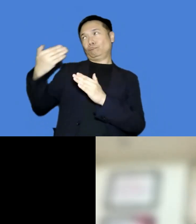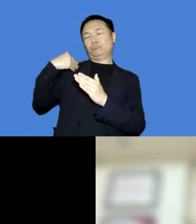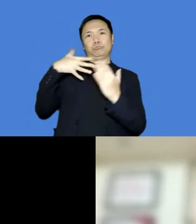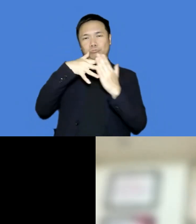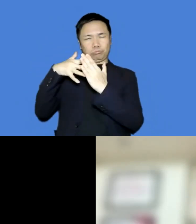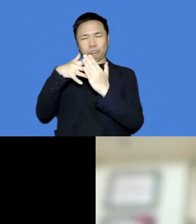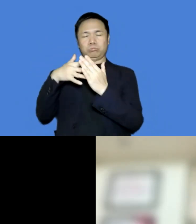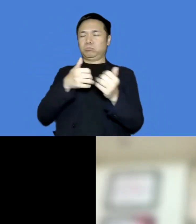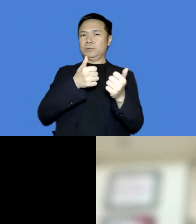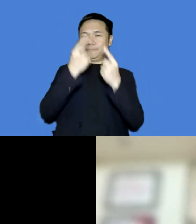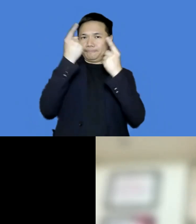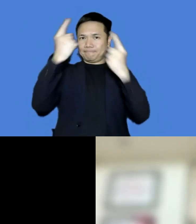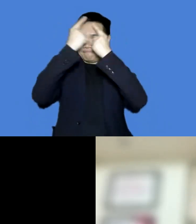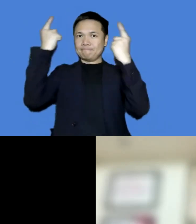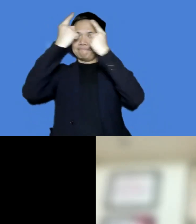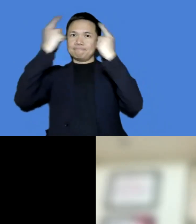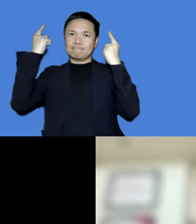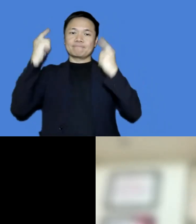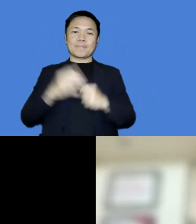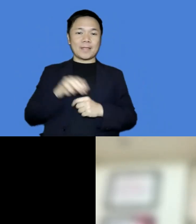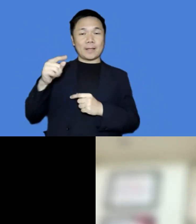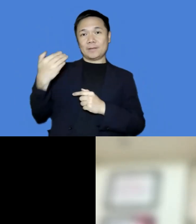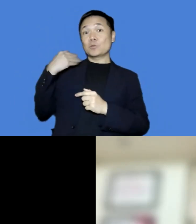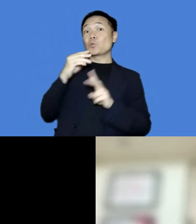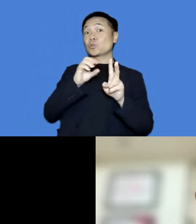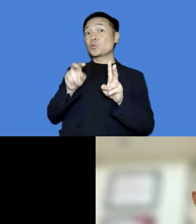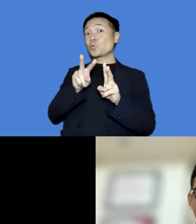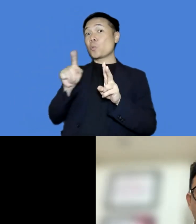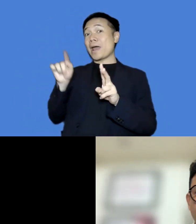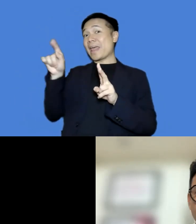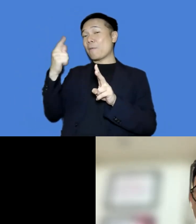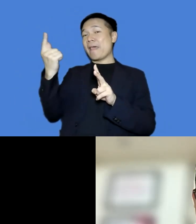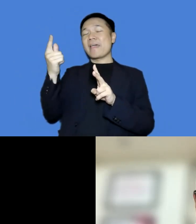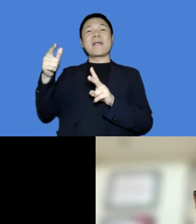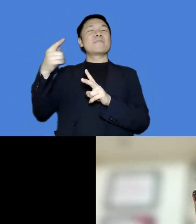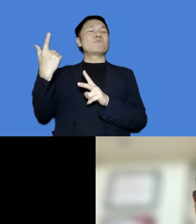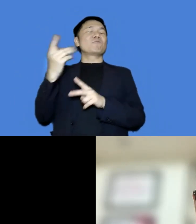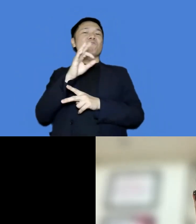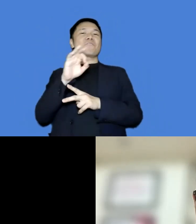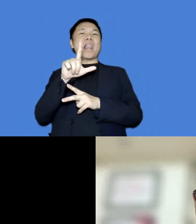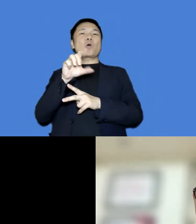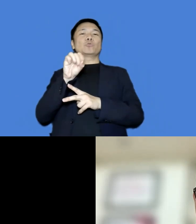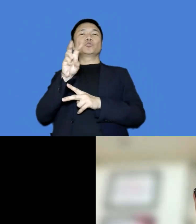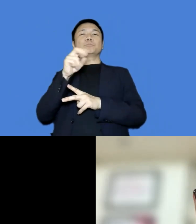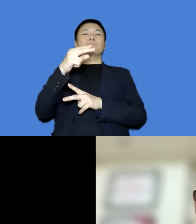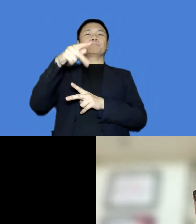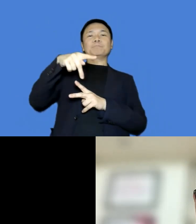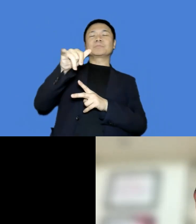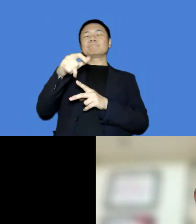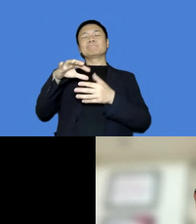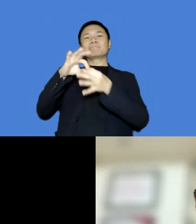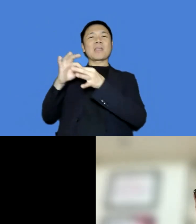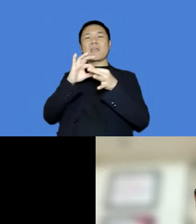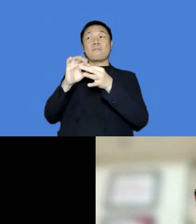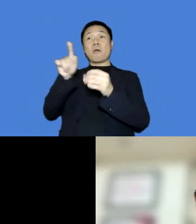2021, he launched the Javed Abidi Fellowship for Youth with Disabilities, a